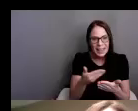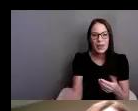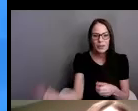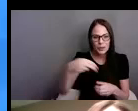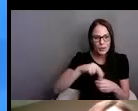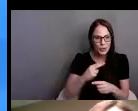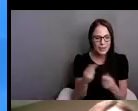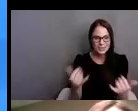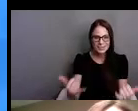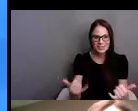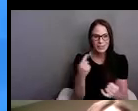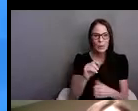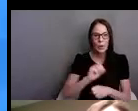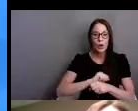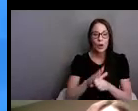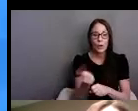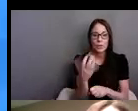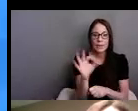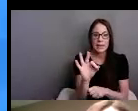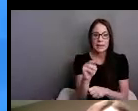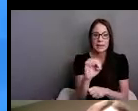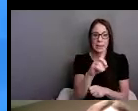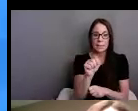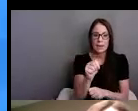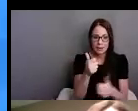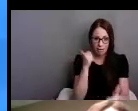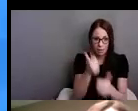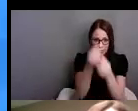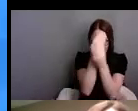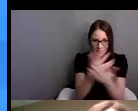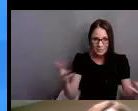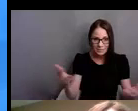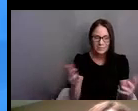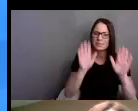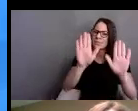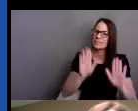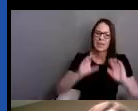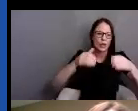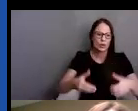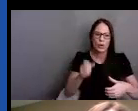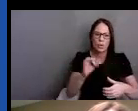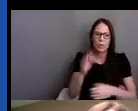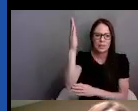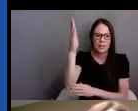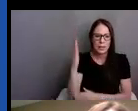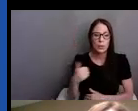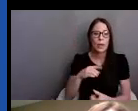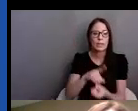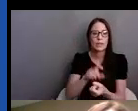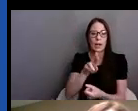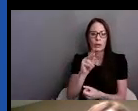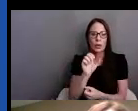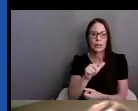for our COVID-19 media update. A great group of speakers with us. We have Dr. Rachel